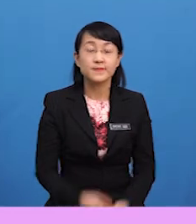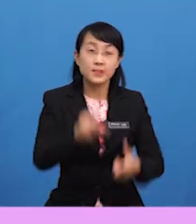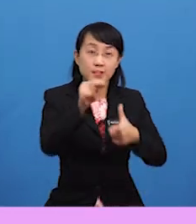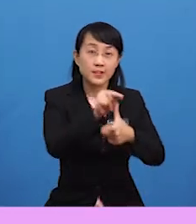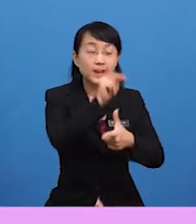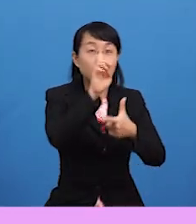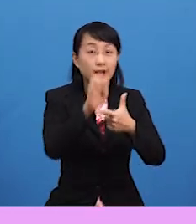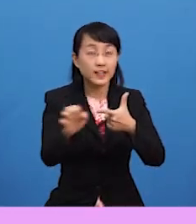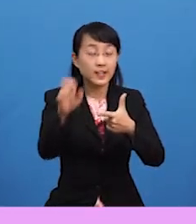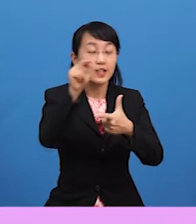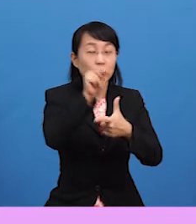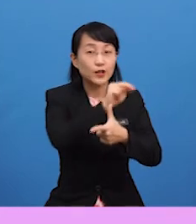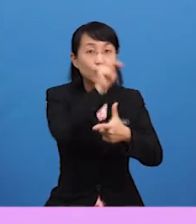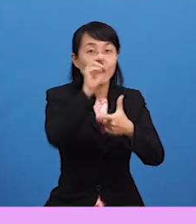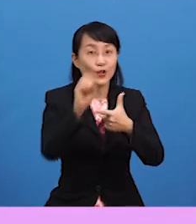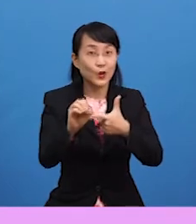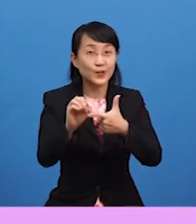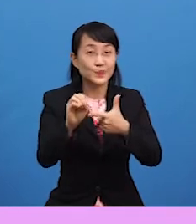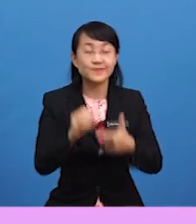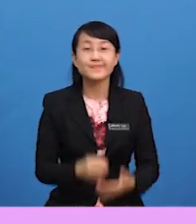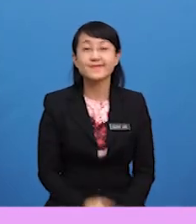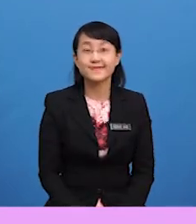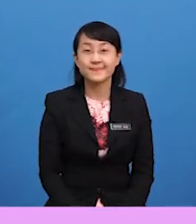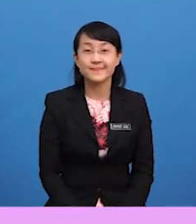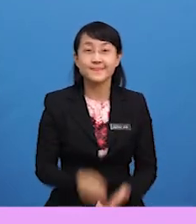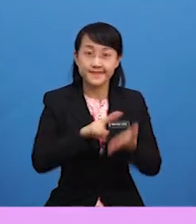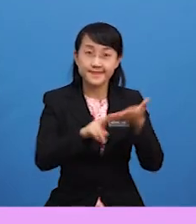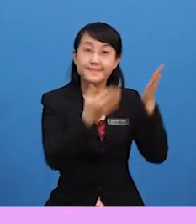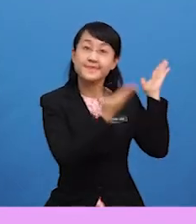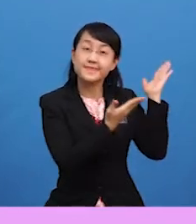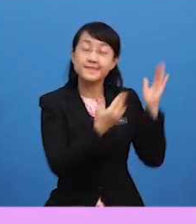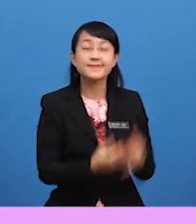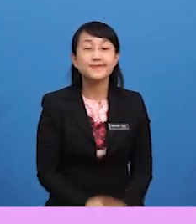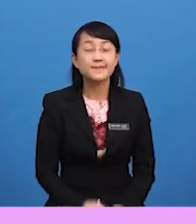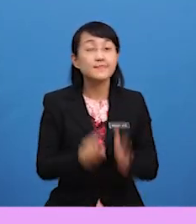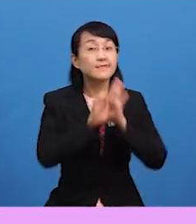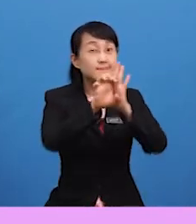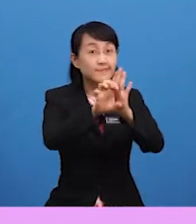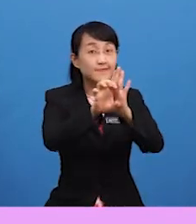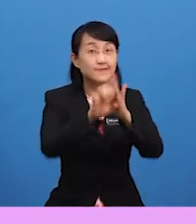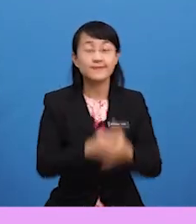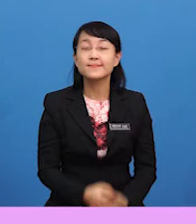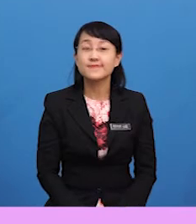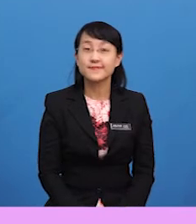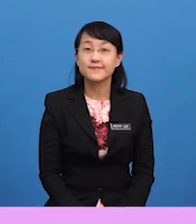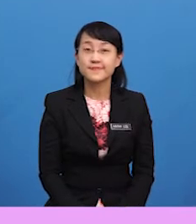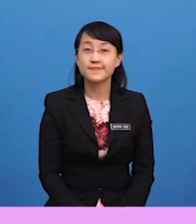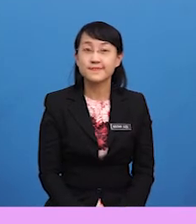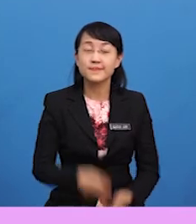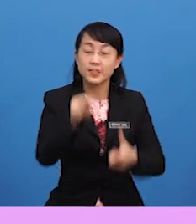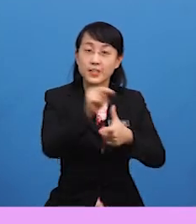Neither nor is used to show that someone does not want anything. For example,